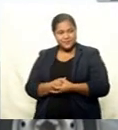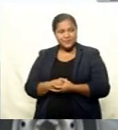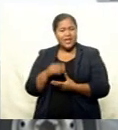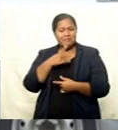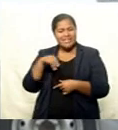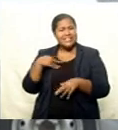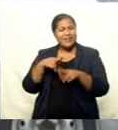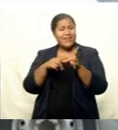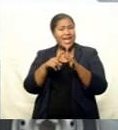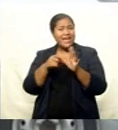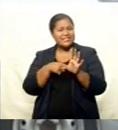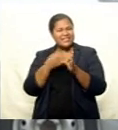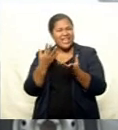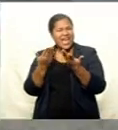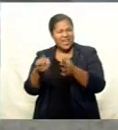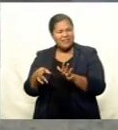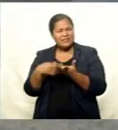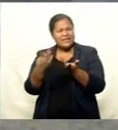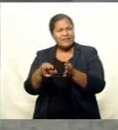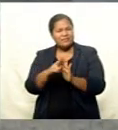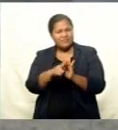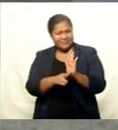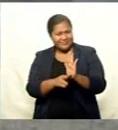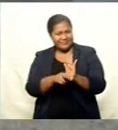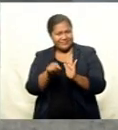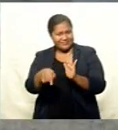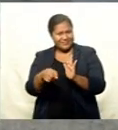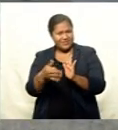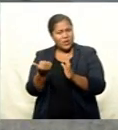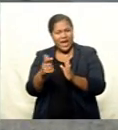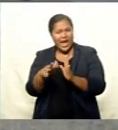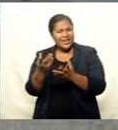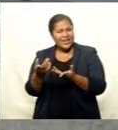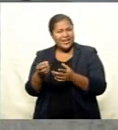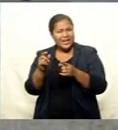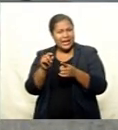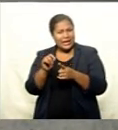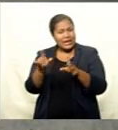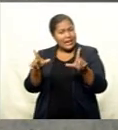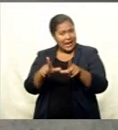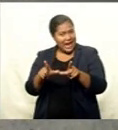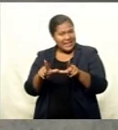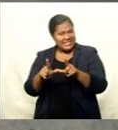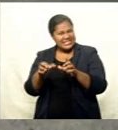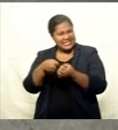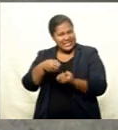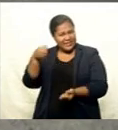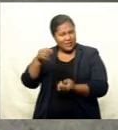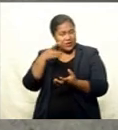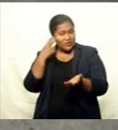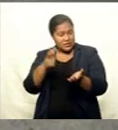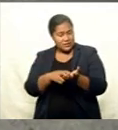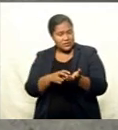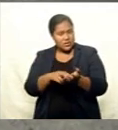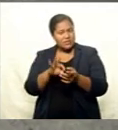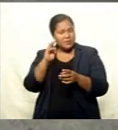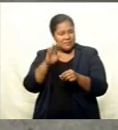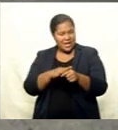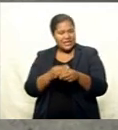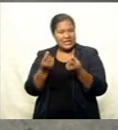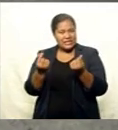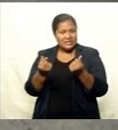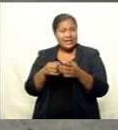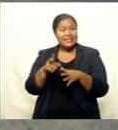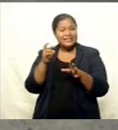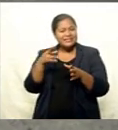says they have published regulations to extend the validity of any permit, license, certificate or registration. These apply to